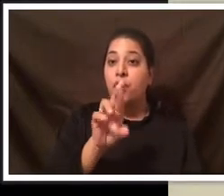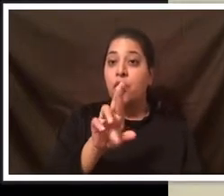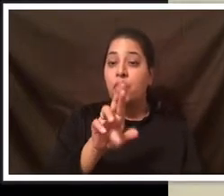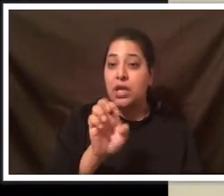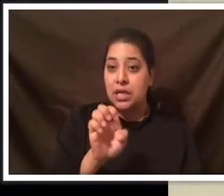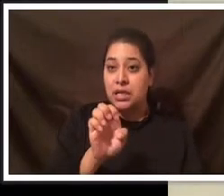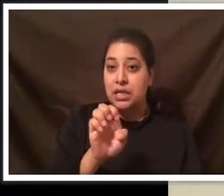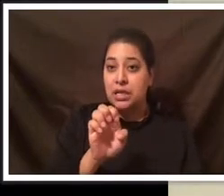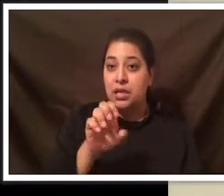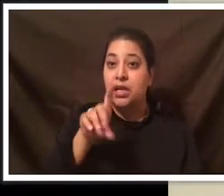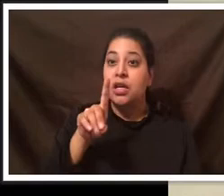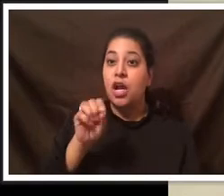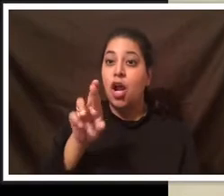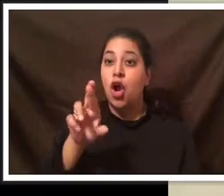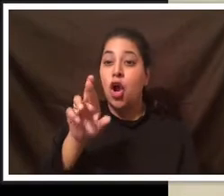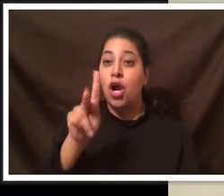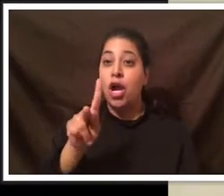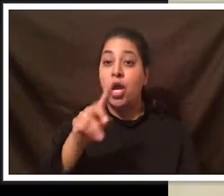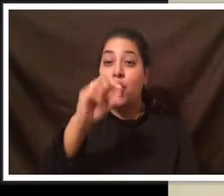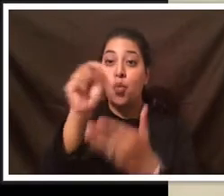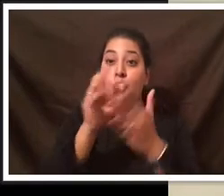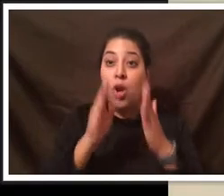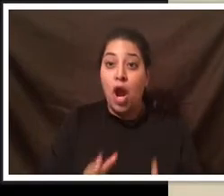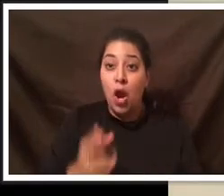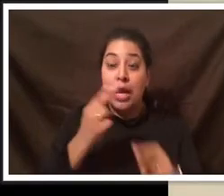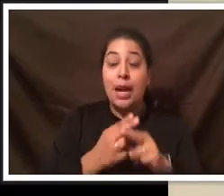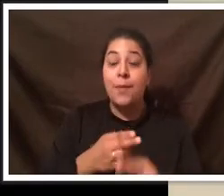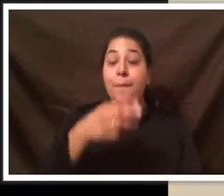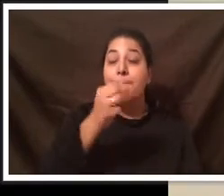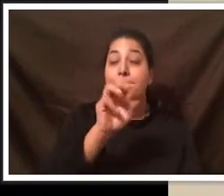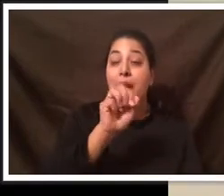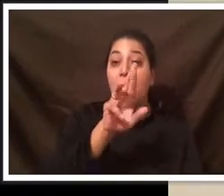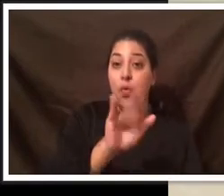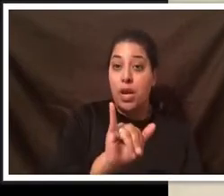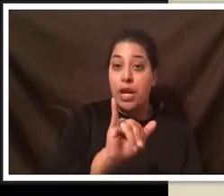can see, by Mary Pope Osborne.